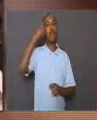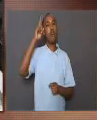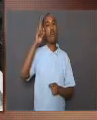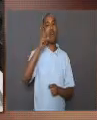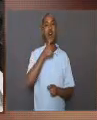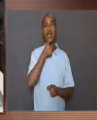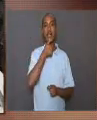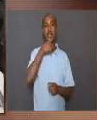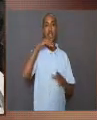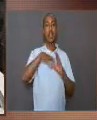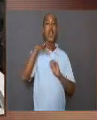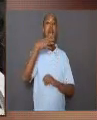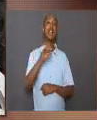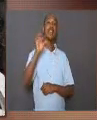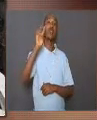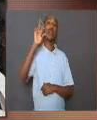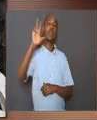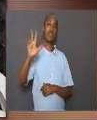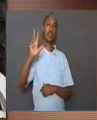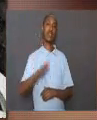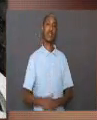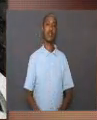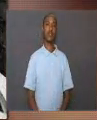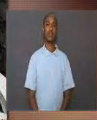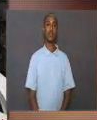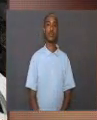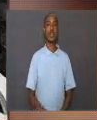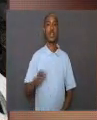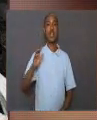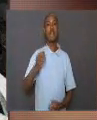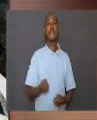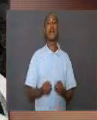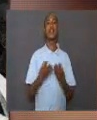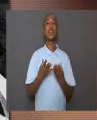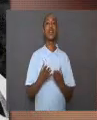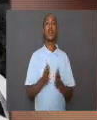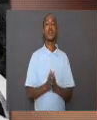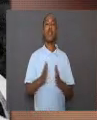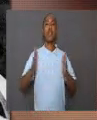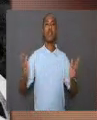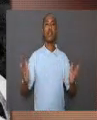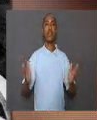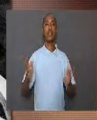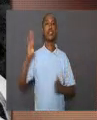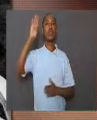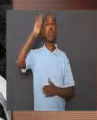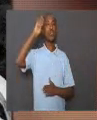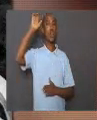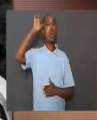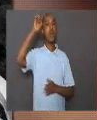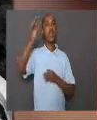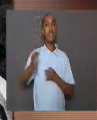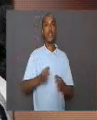acids in 1923. It further extended the